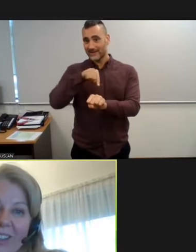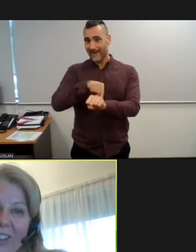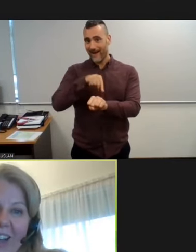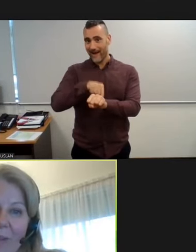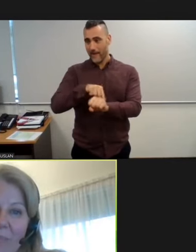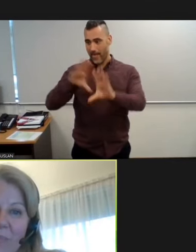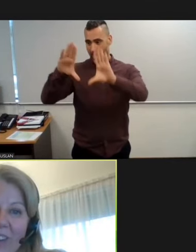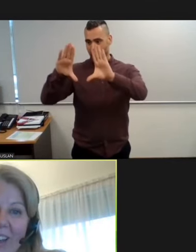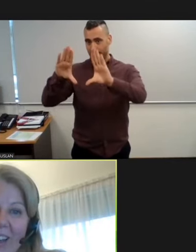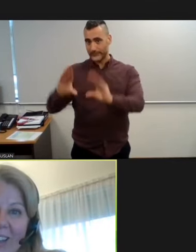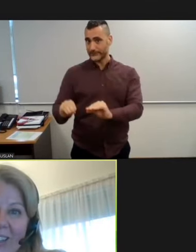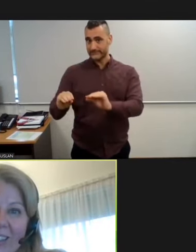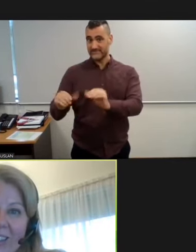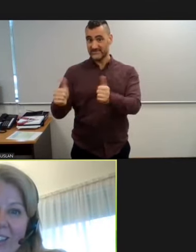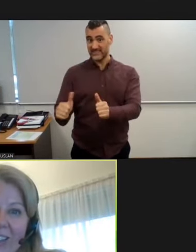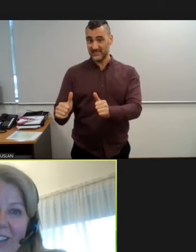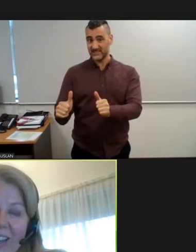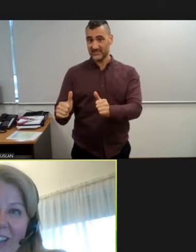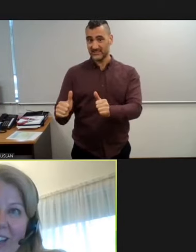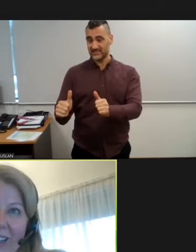there's been